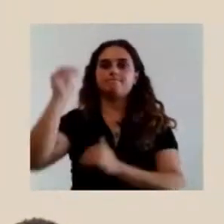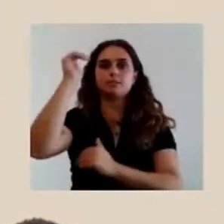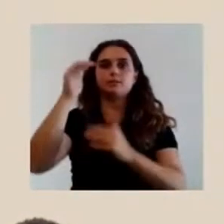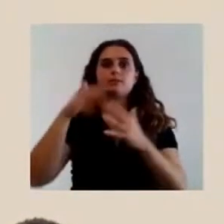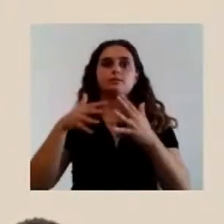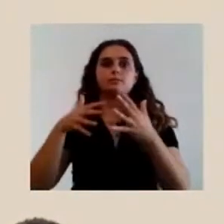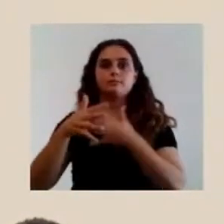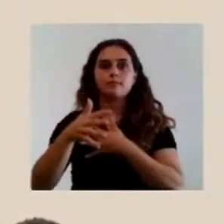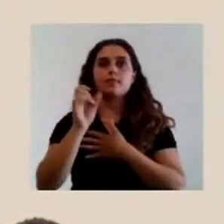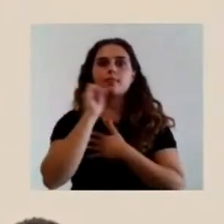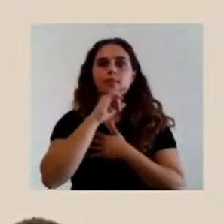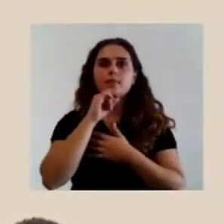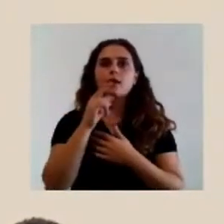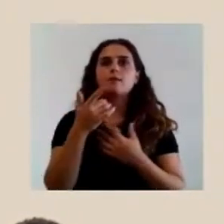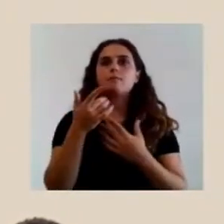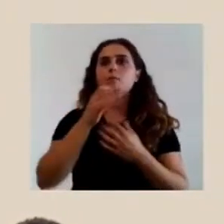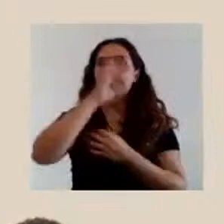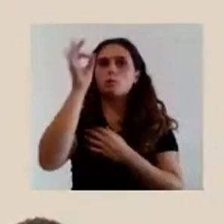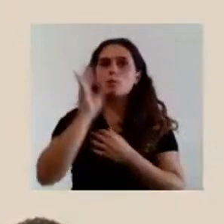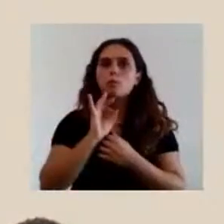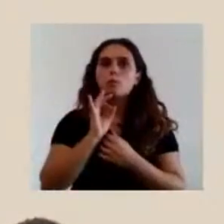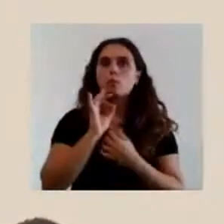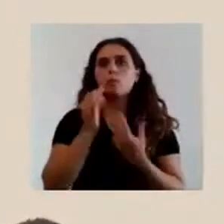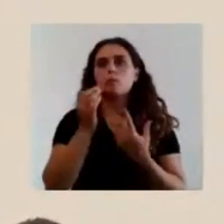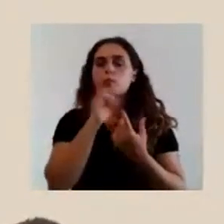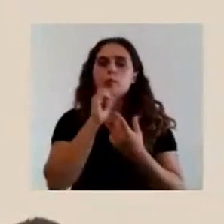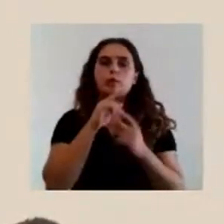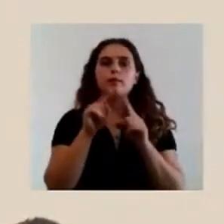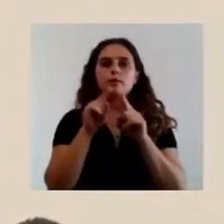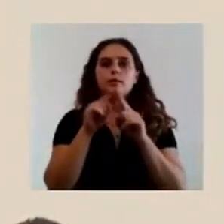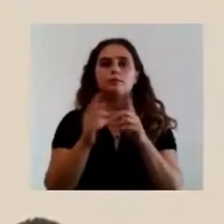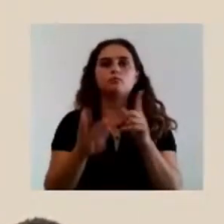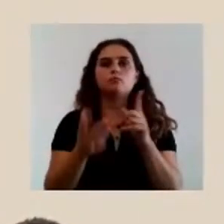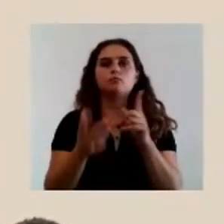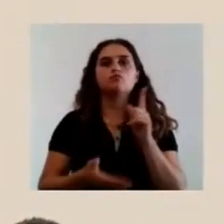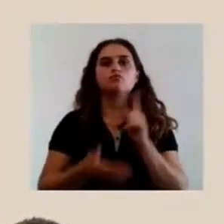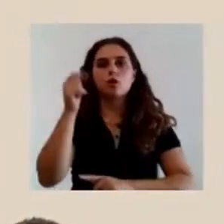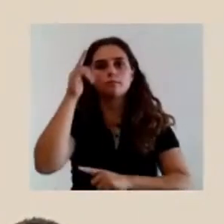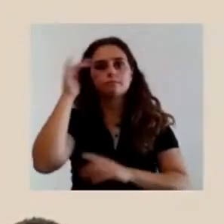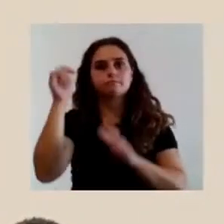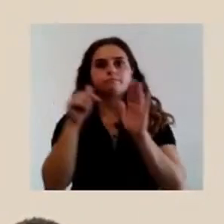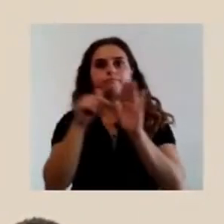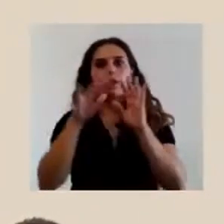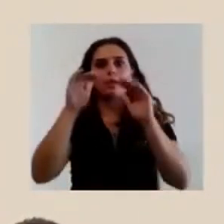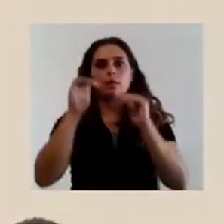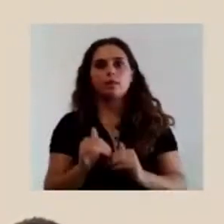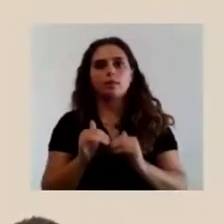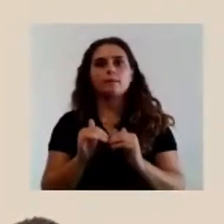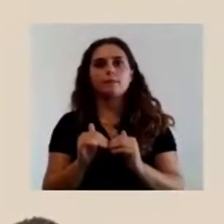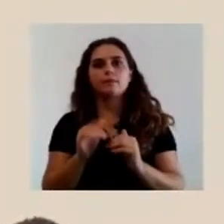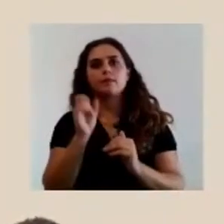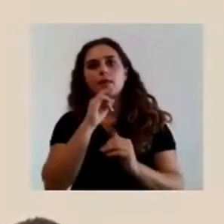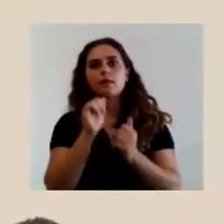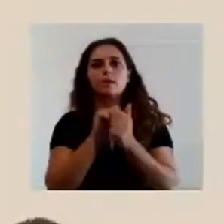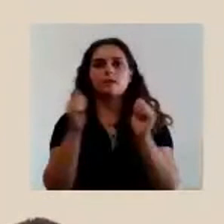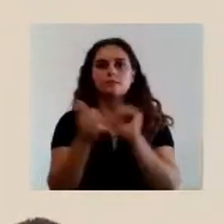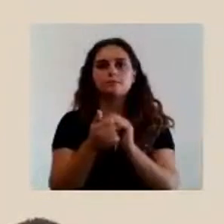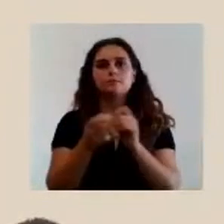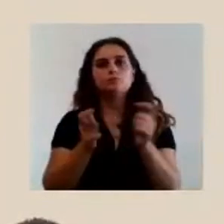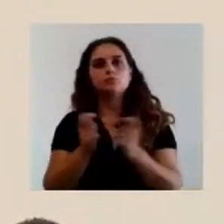transparency increases our chances of identifying problems in their infancy, making addressing them more